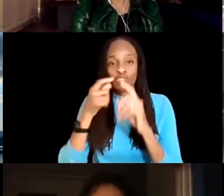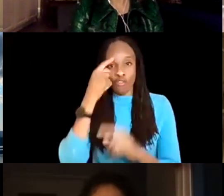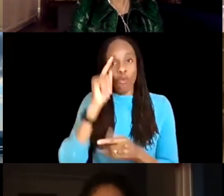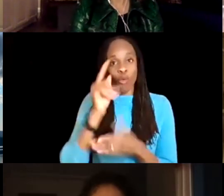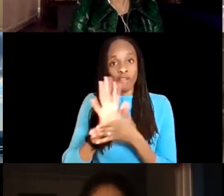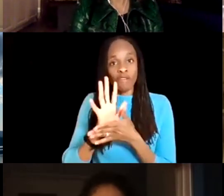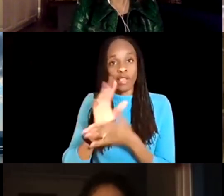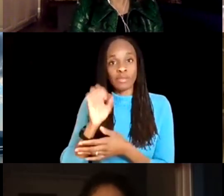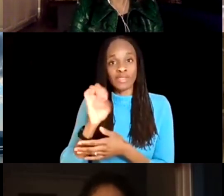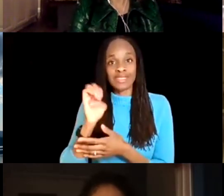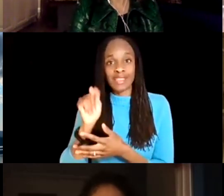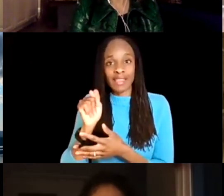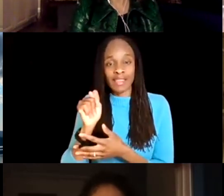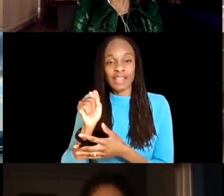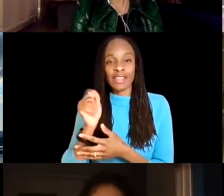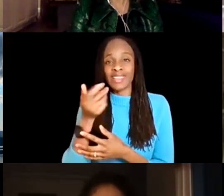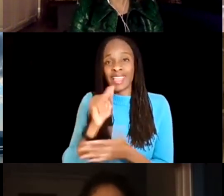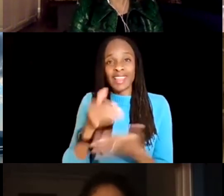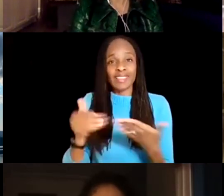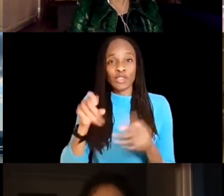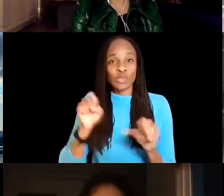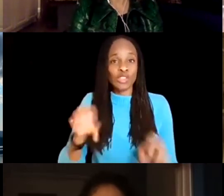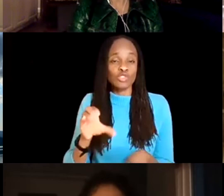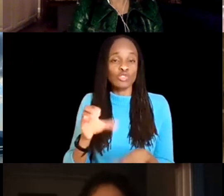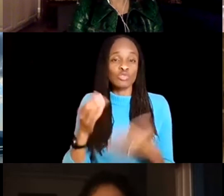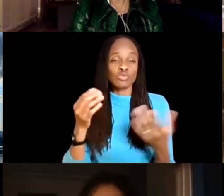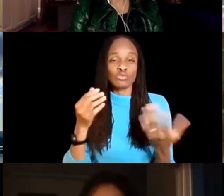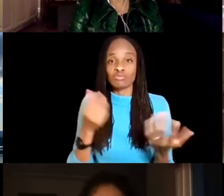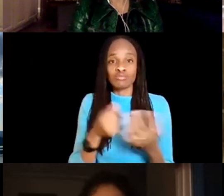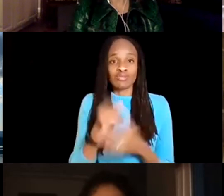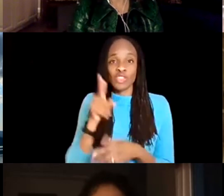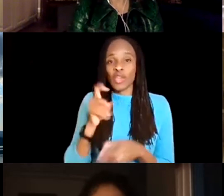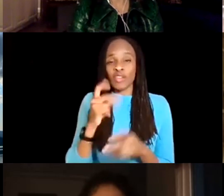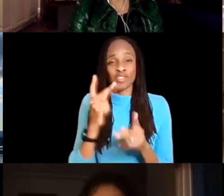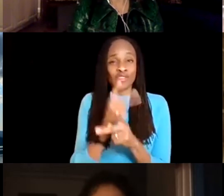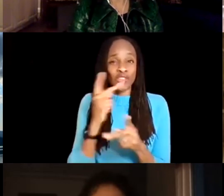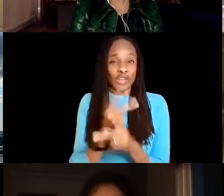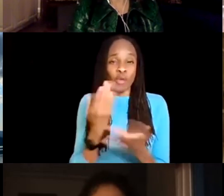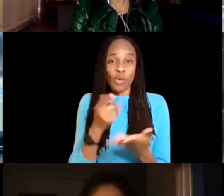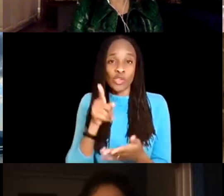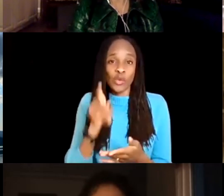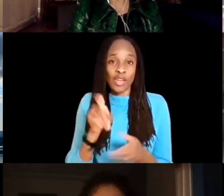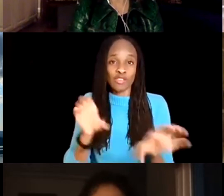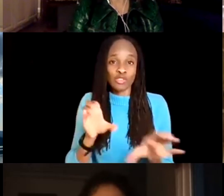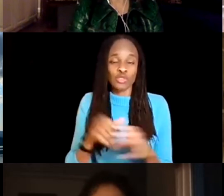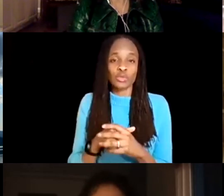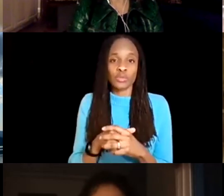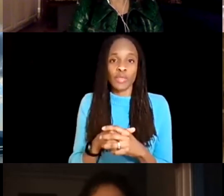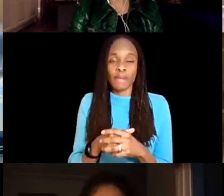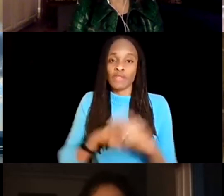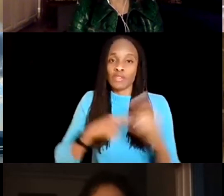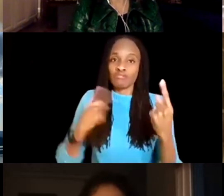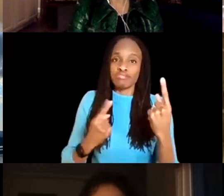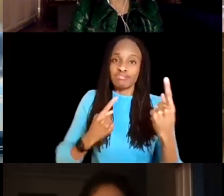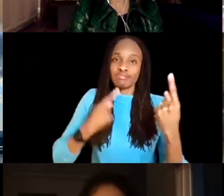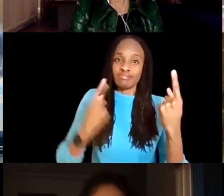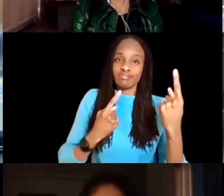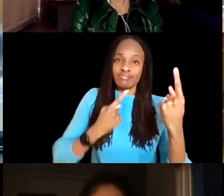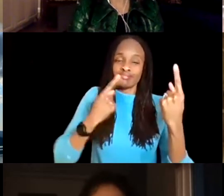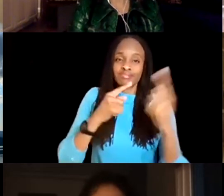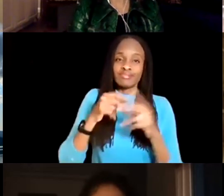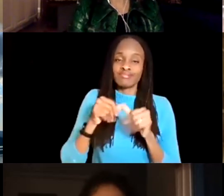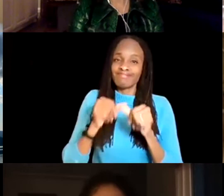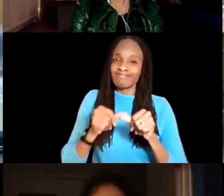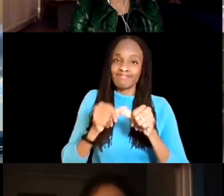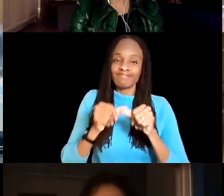do, you just kind of have to figure out to do it. And the perseverance is definitely, I think,